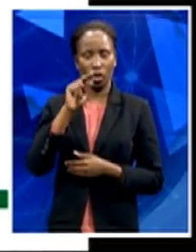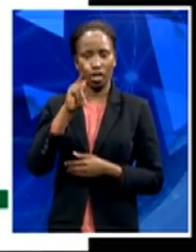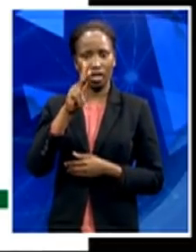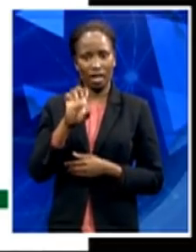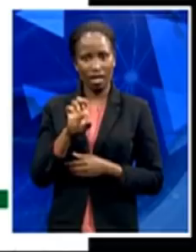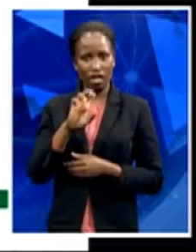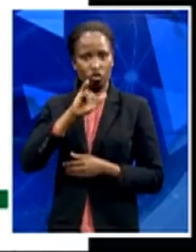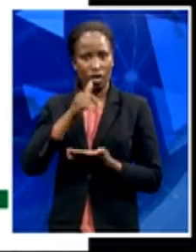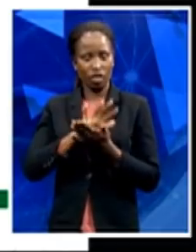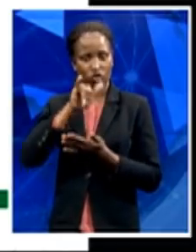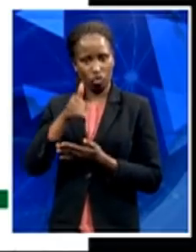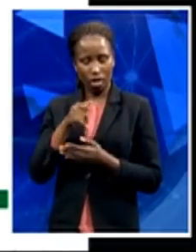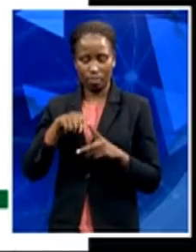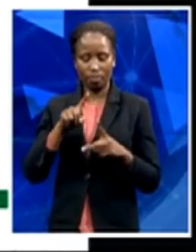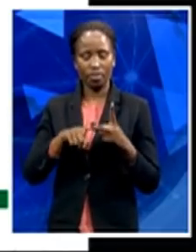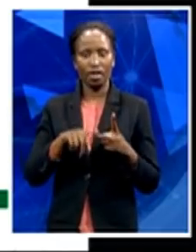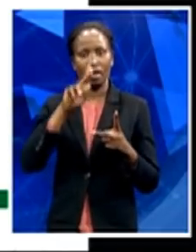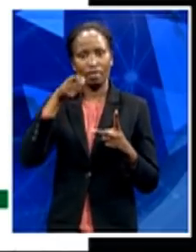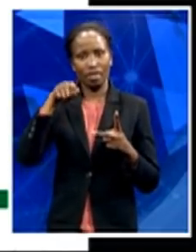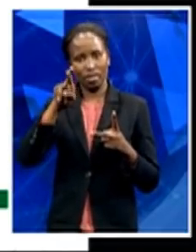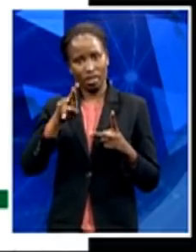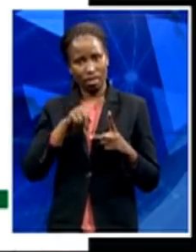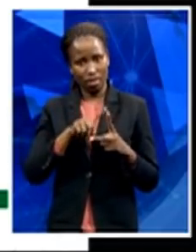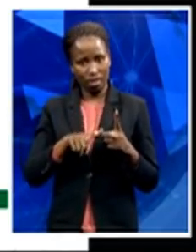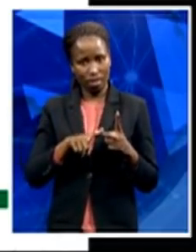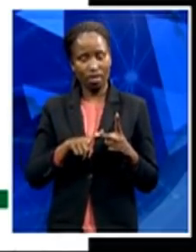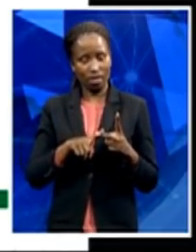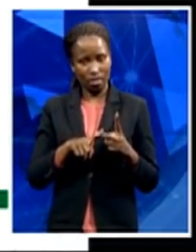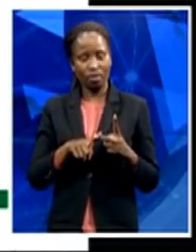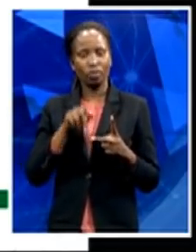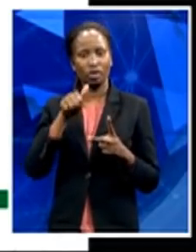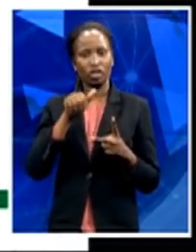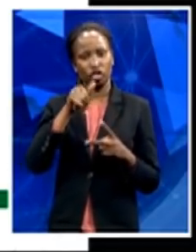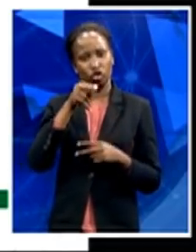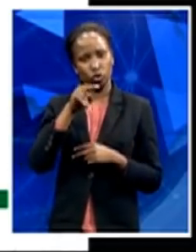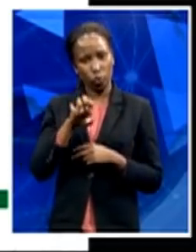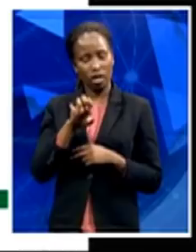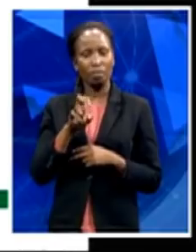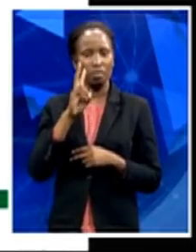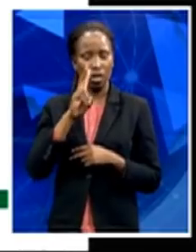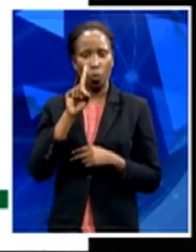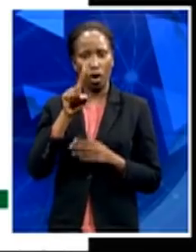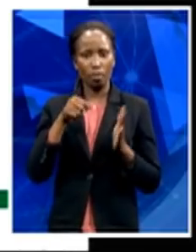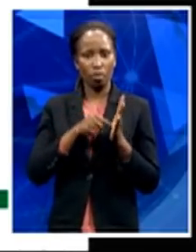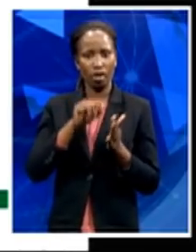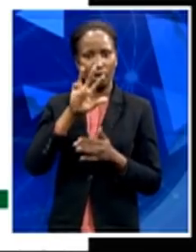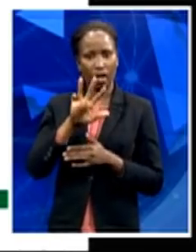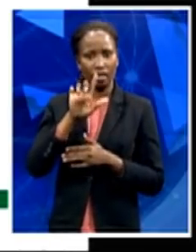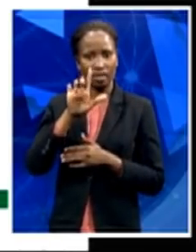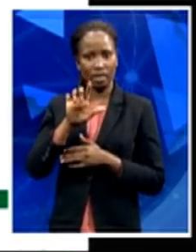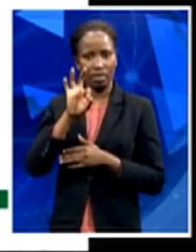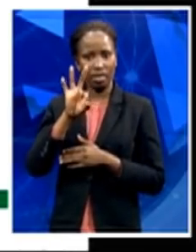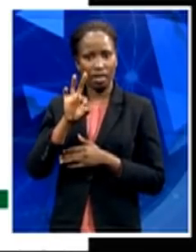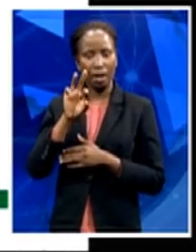dose vaccine, as of the 16th of June, we have 1.973 million people that have been